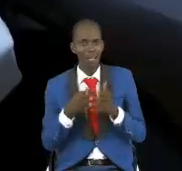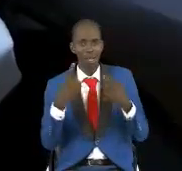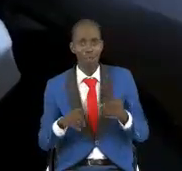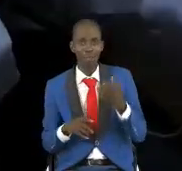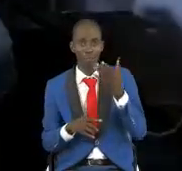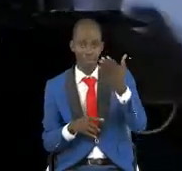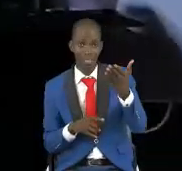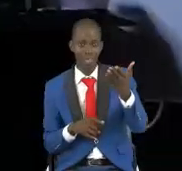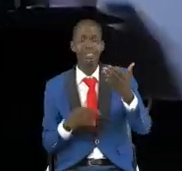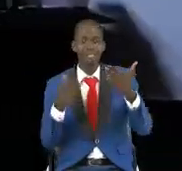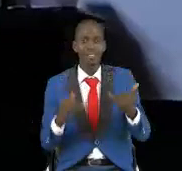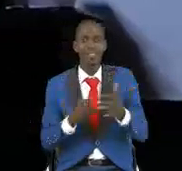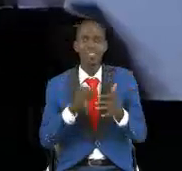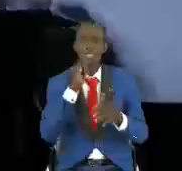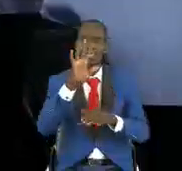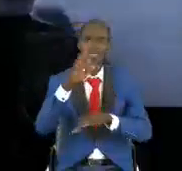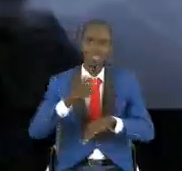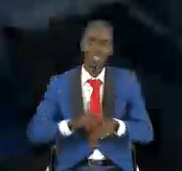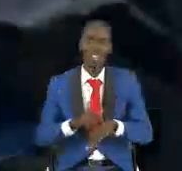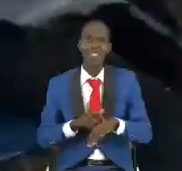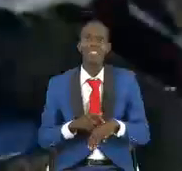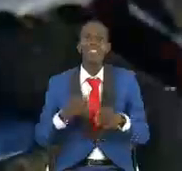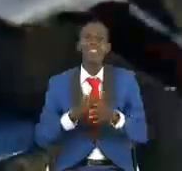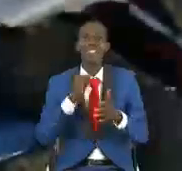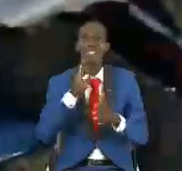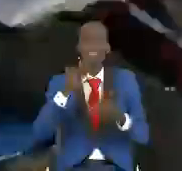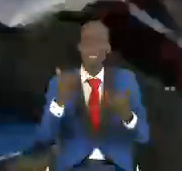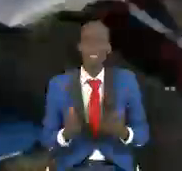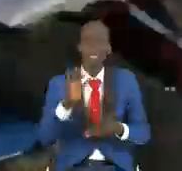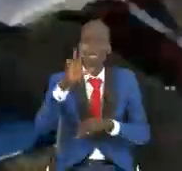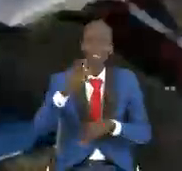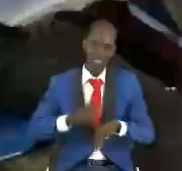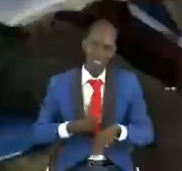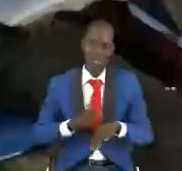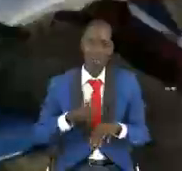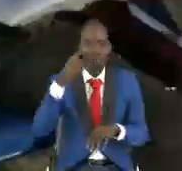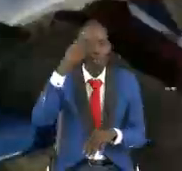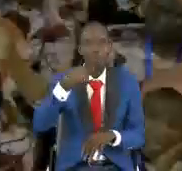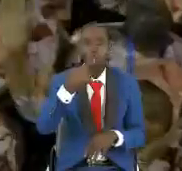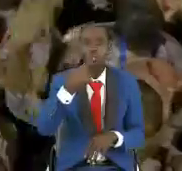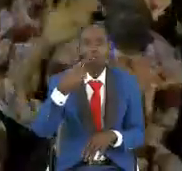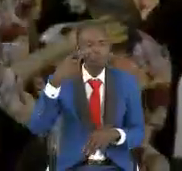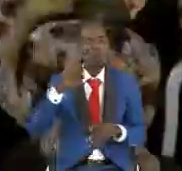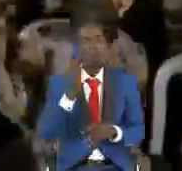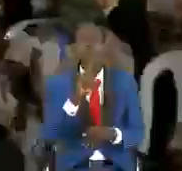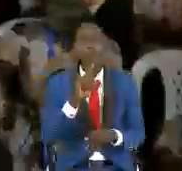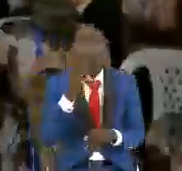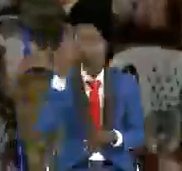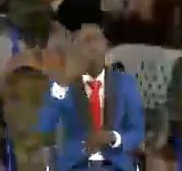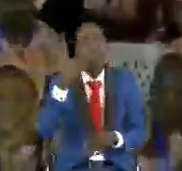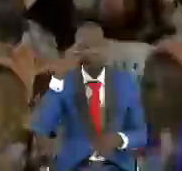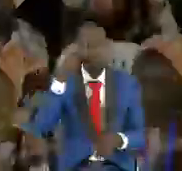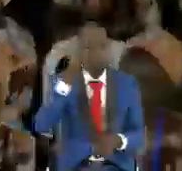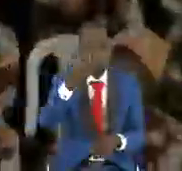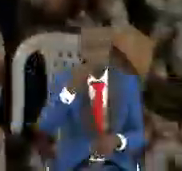turn. Where are you? I said it's now your turn. Where are you? I said it's now your turn. Now